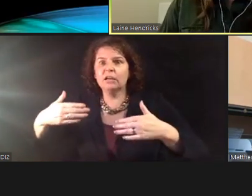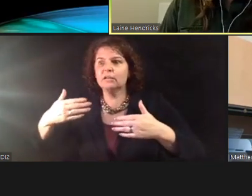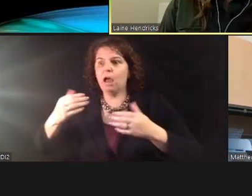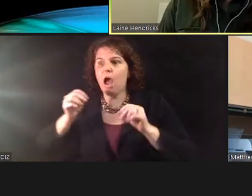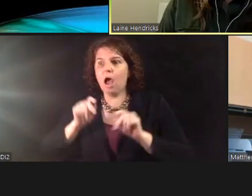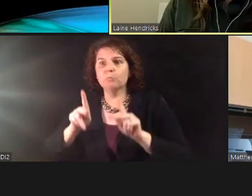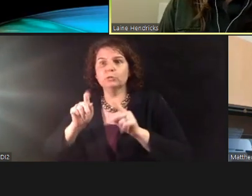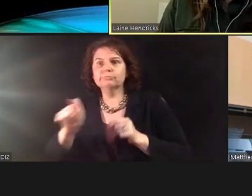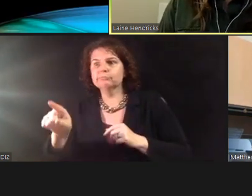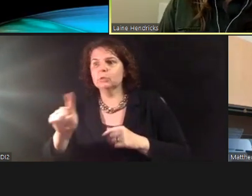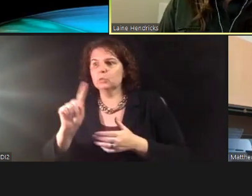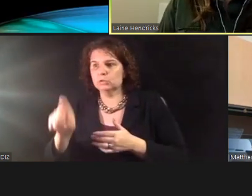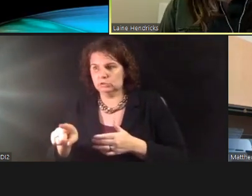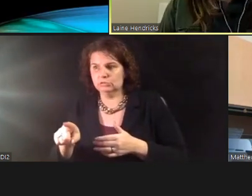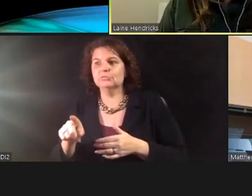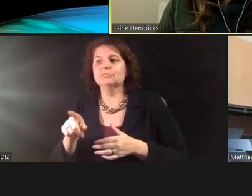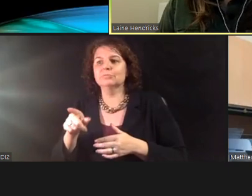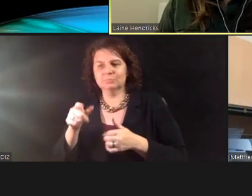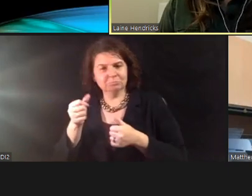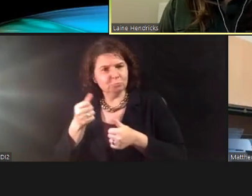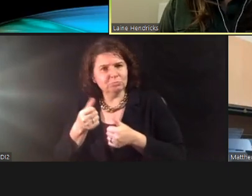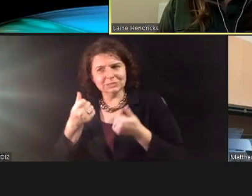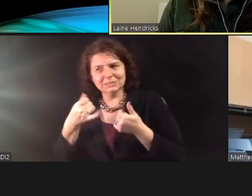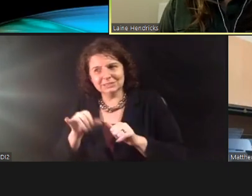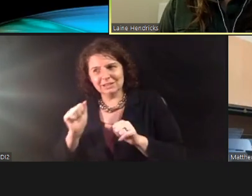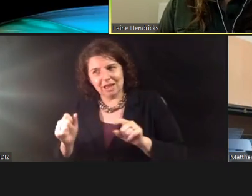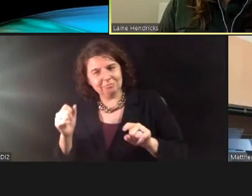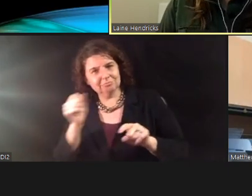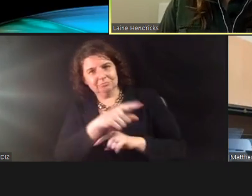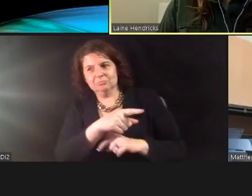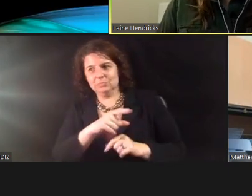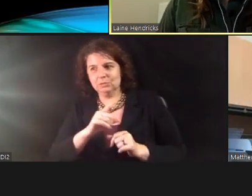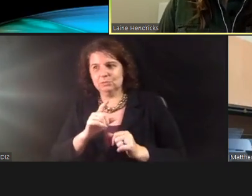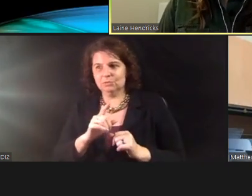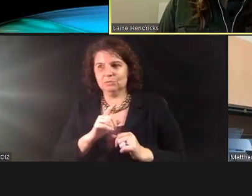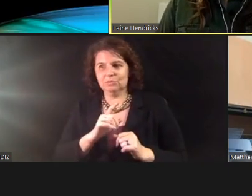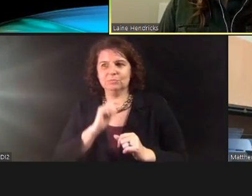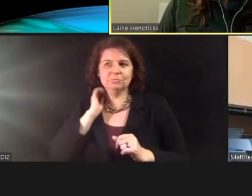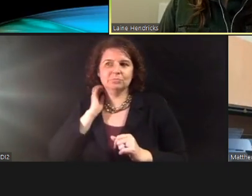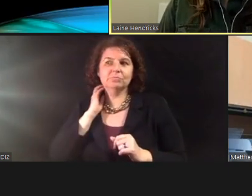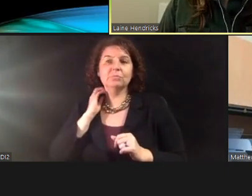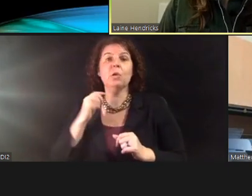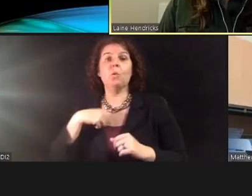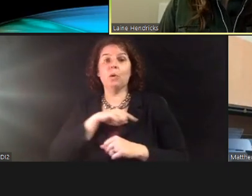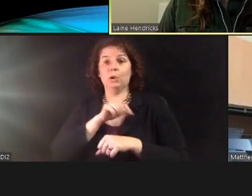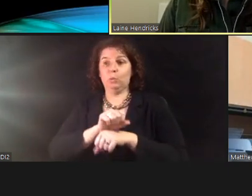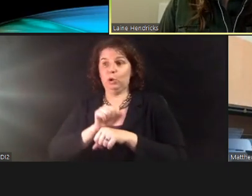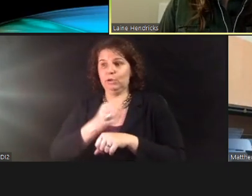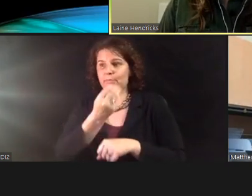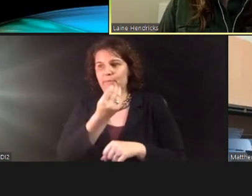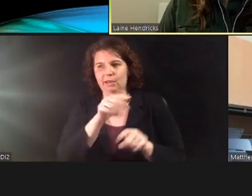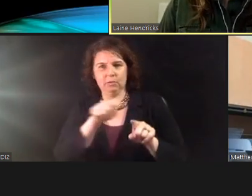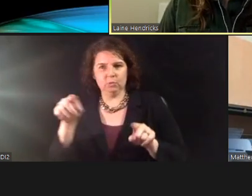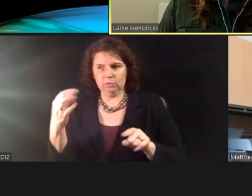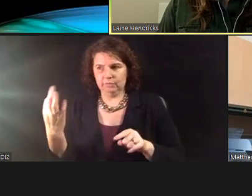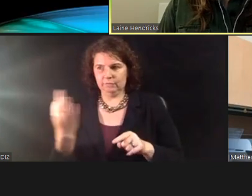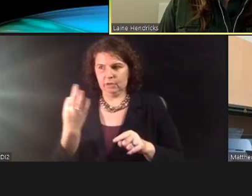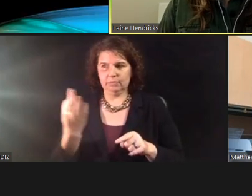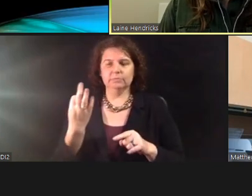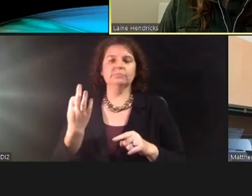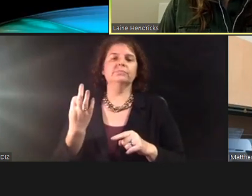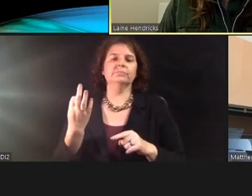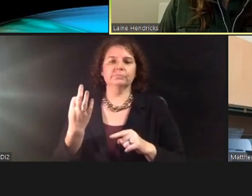our COVID-19 response team is available to you Monday through Friday. You can reach them by calling our hotline